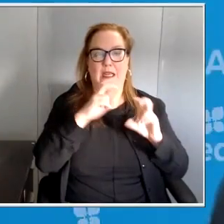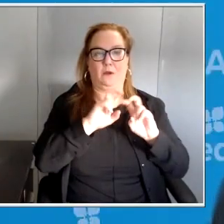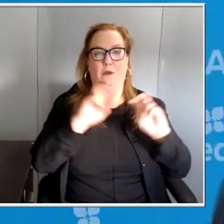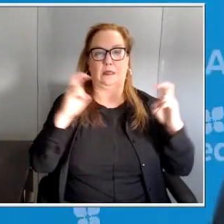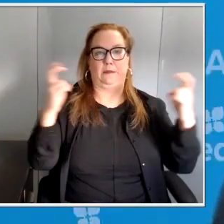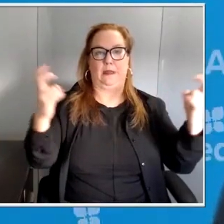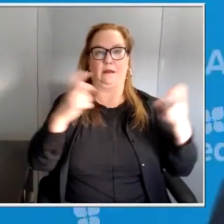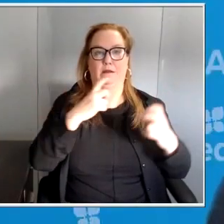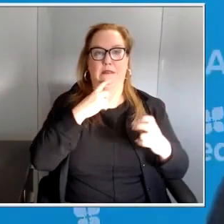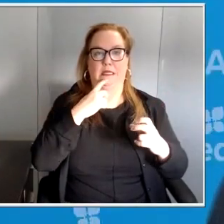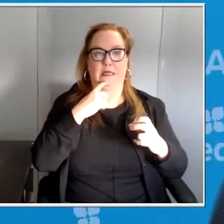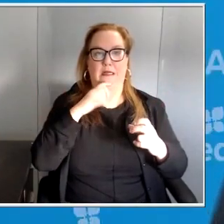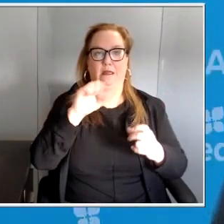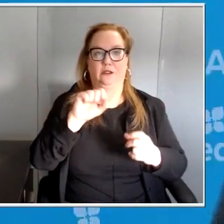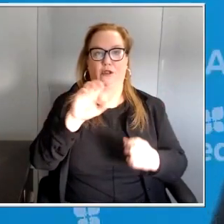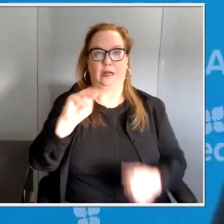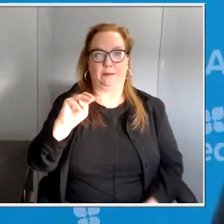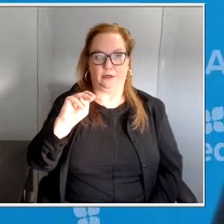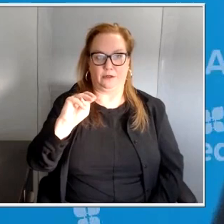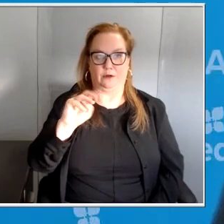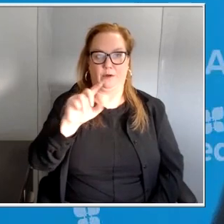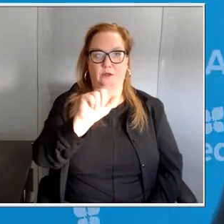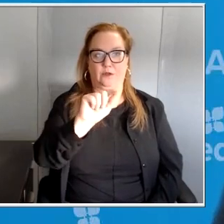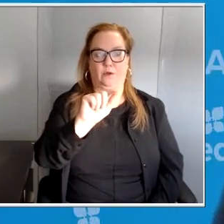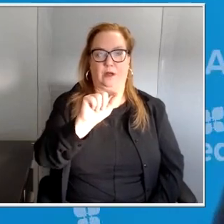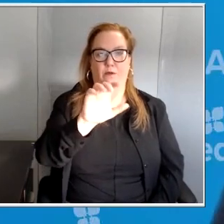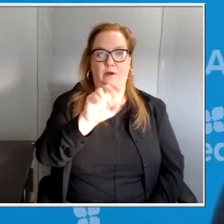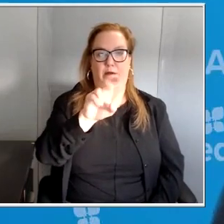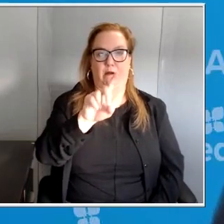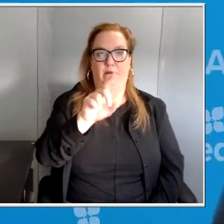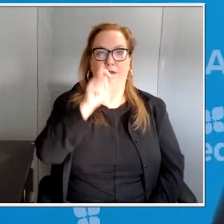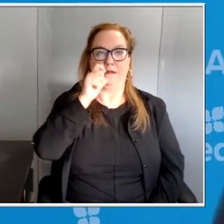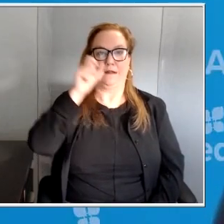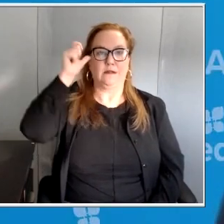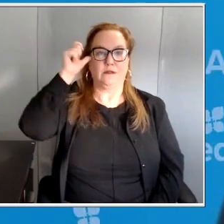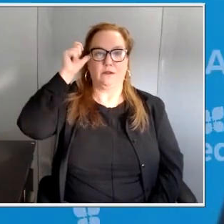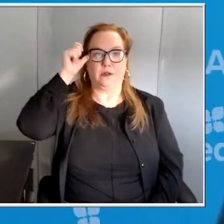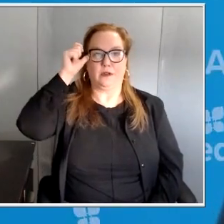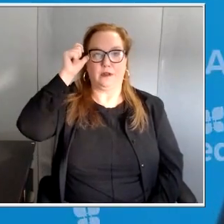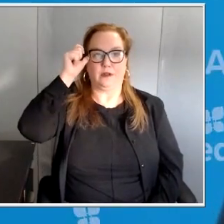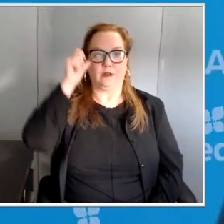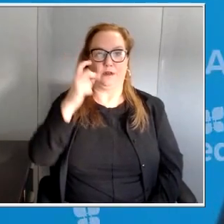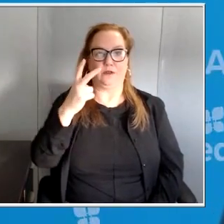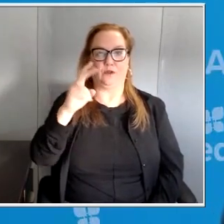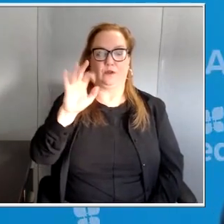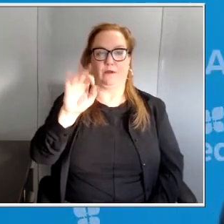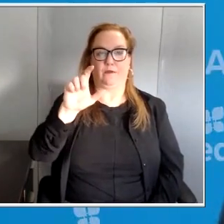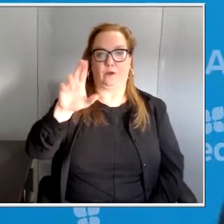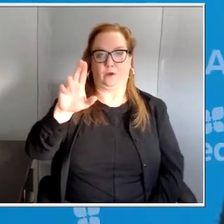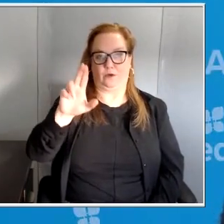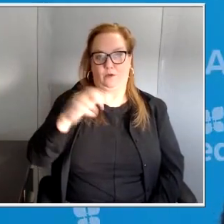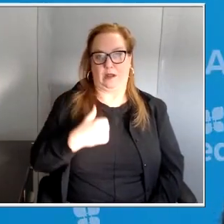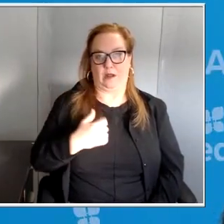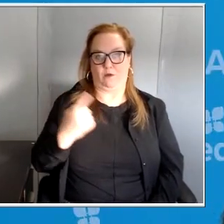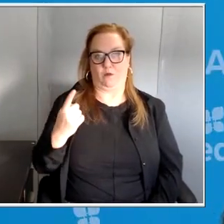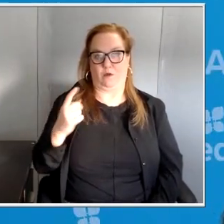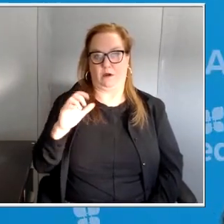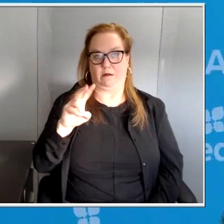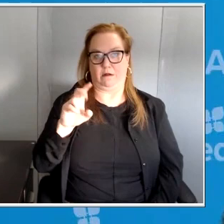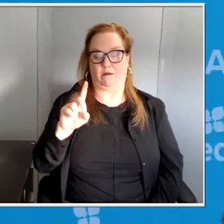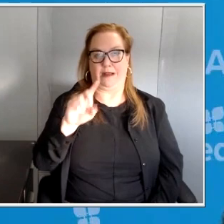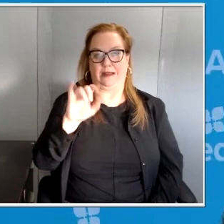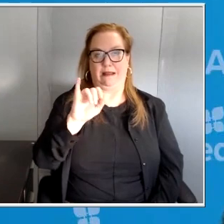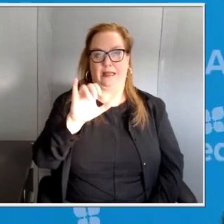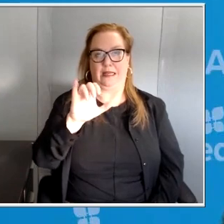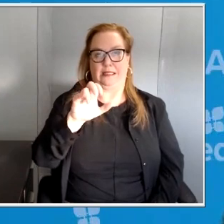seeing. At Shawnee Mission, we had 21 COVID yesterday and 2 influenzas. We only had 1 COVID in the intensive